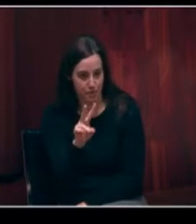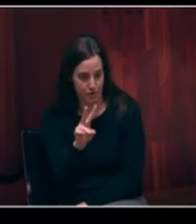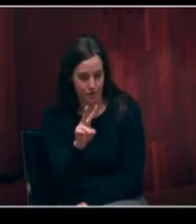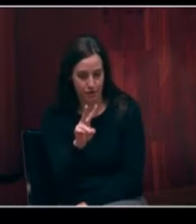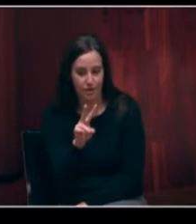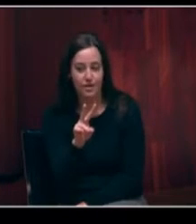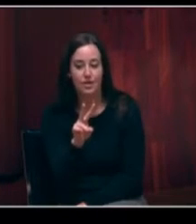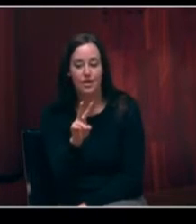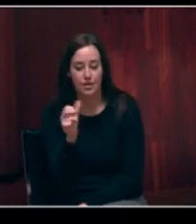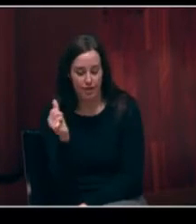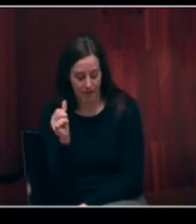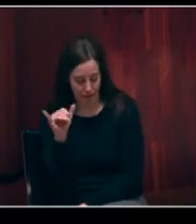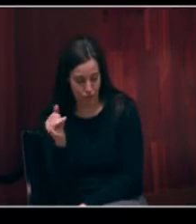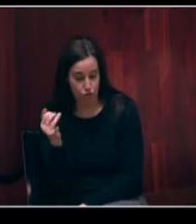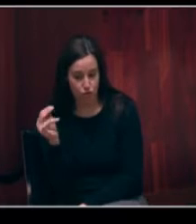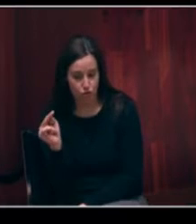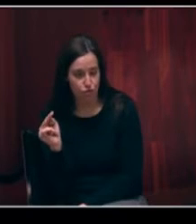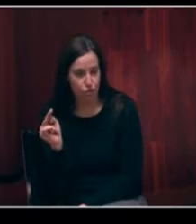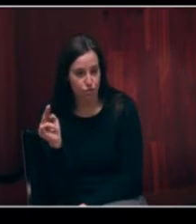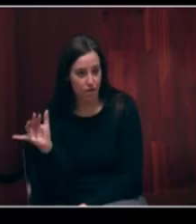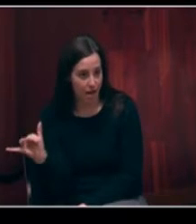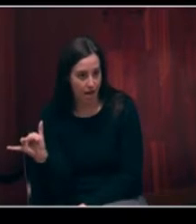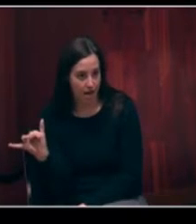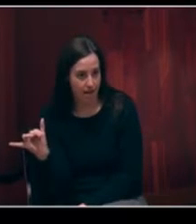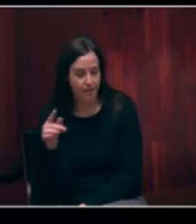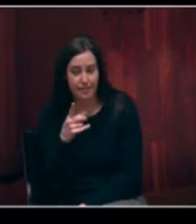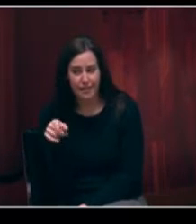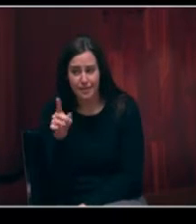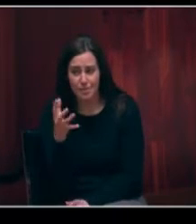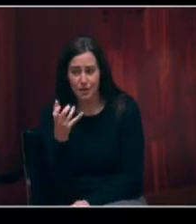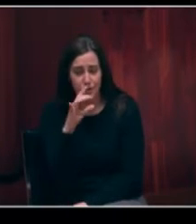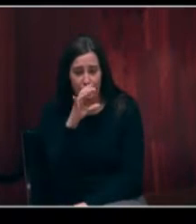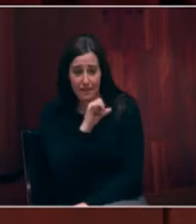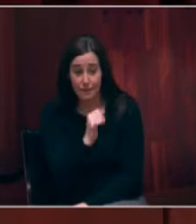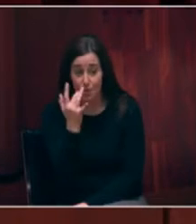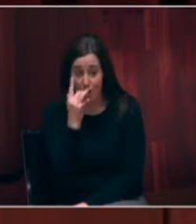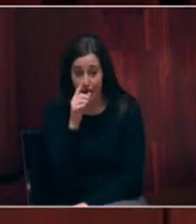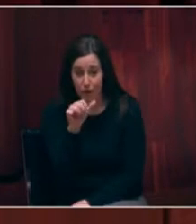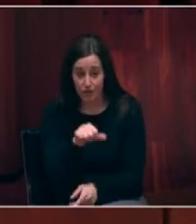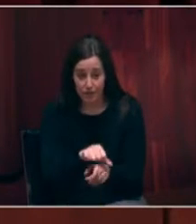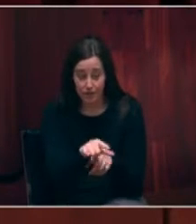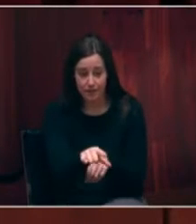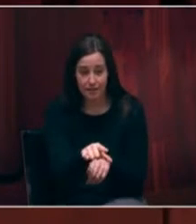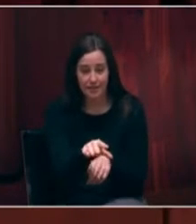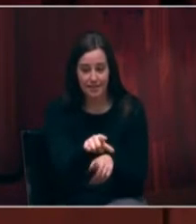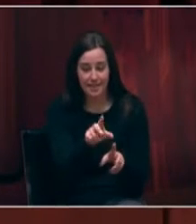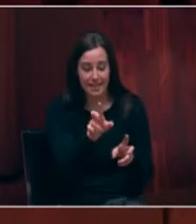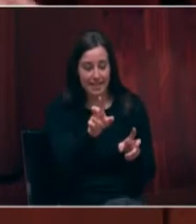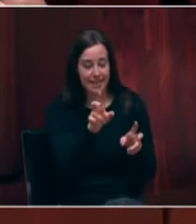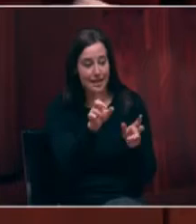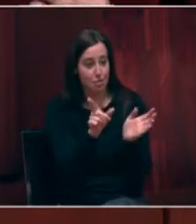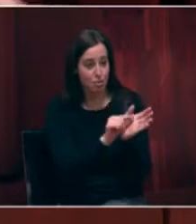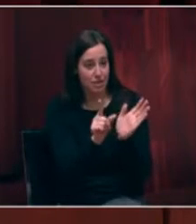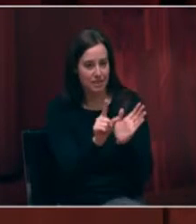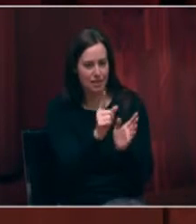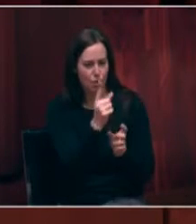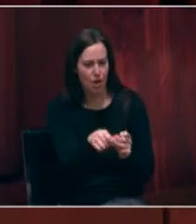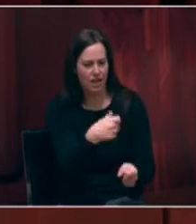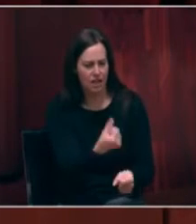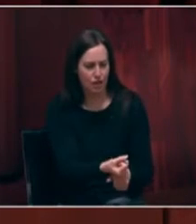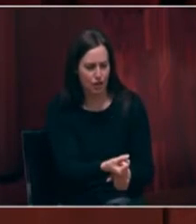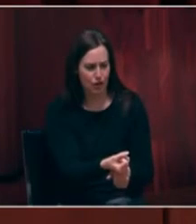protective measures for this information. Does anybody want to take a wild guess as to why we issued this document almost a year and a couple months ahead of